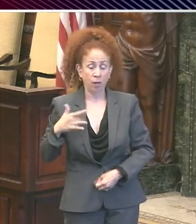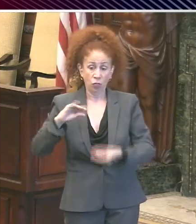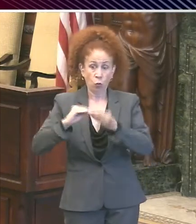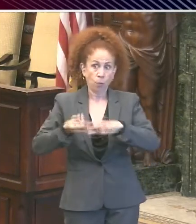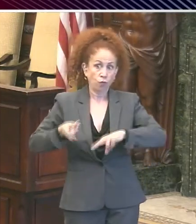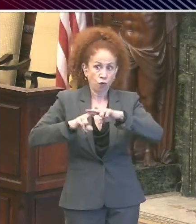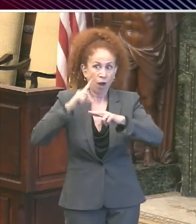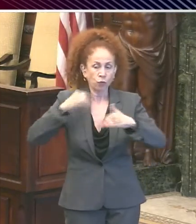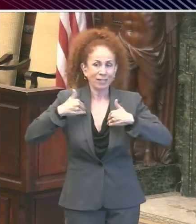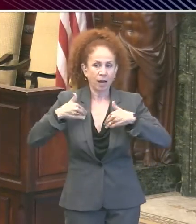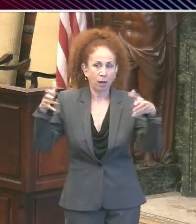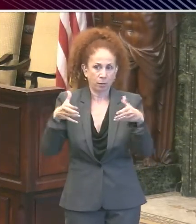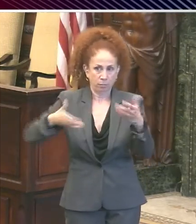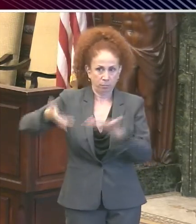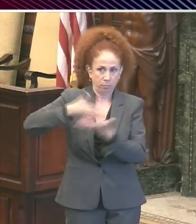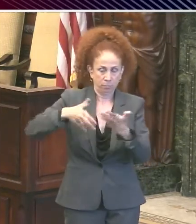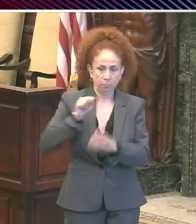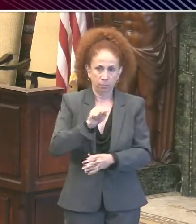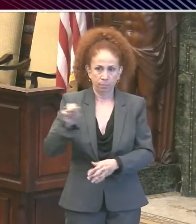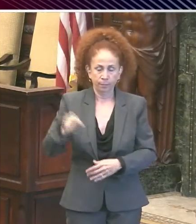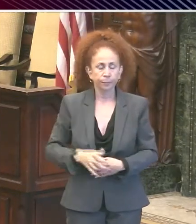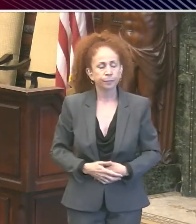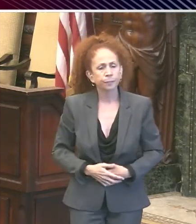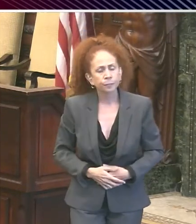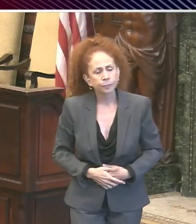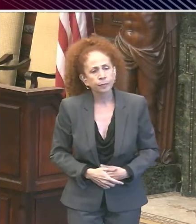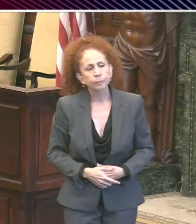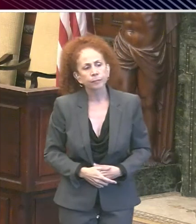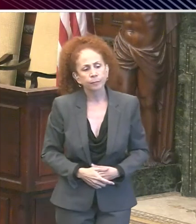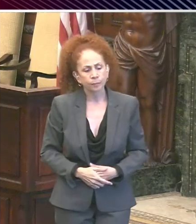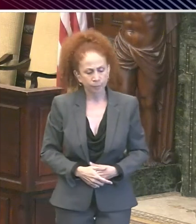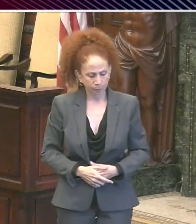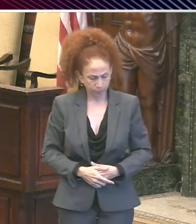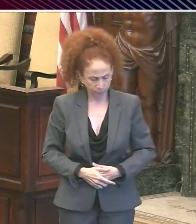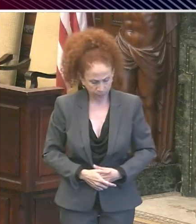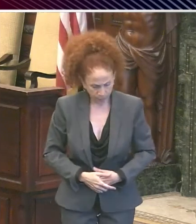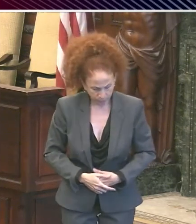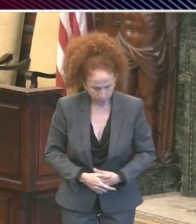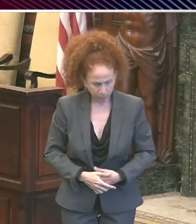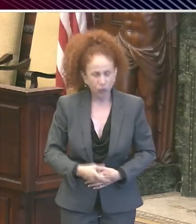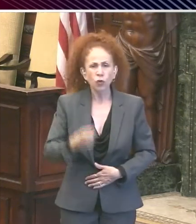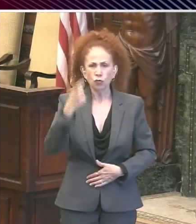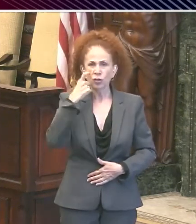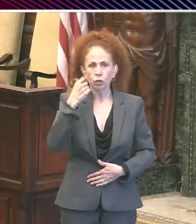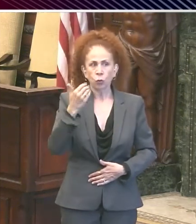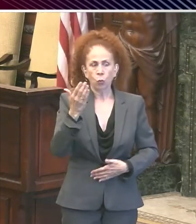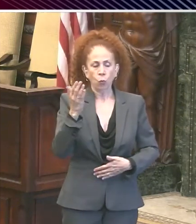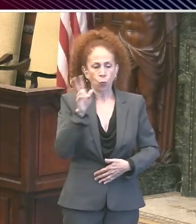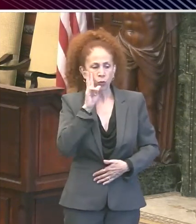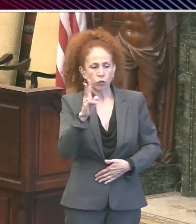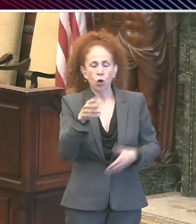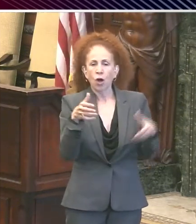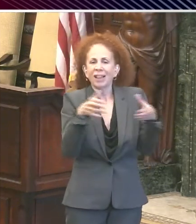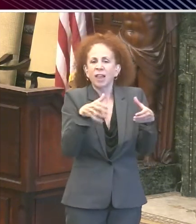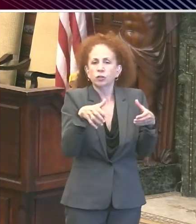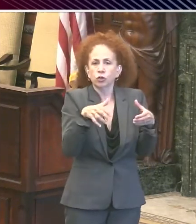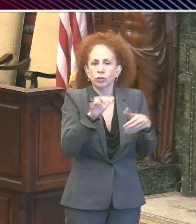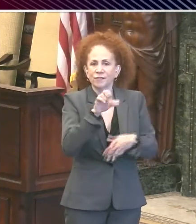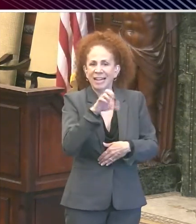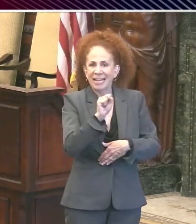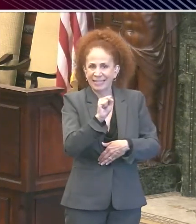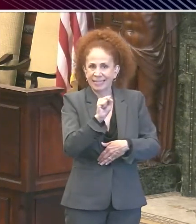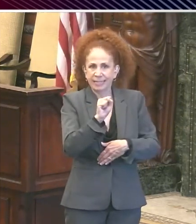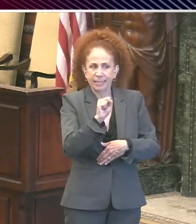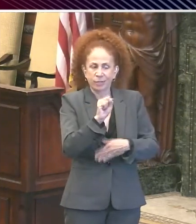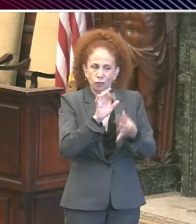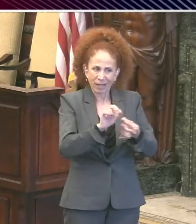to rise among young folks? There was a period of time when we saw clusters of cases that appeared to be related to social